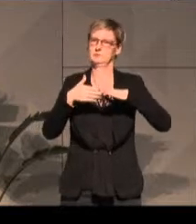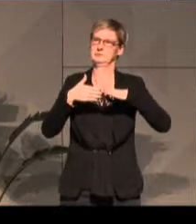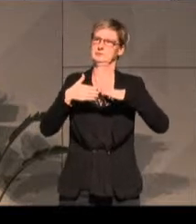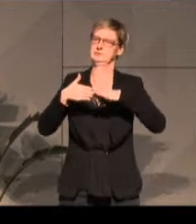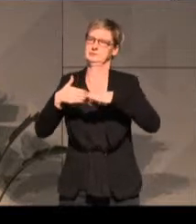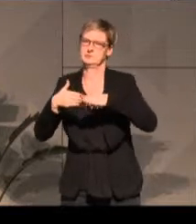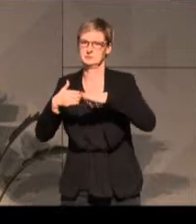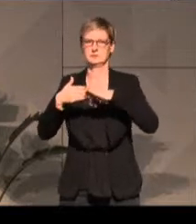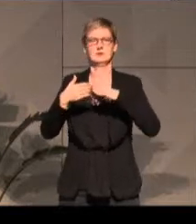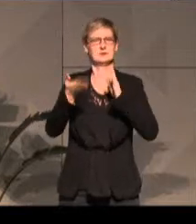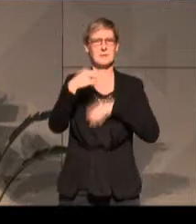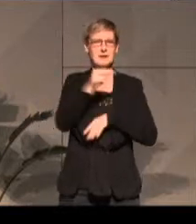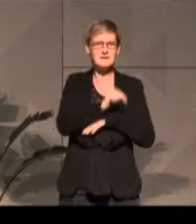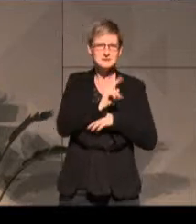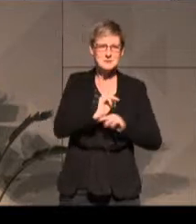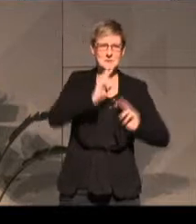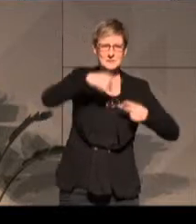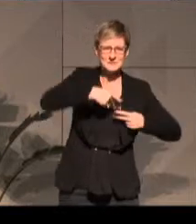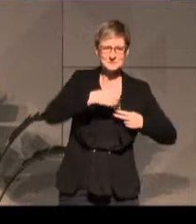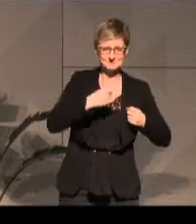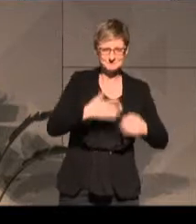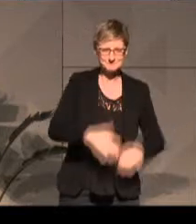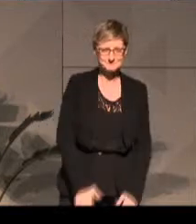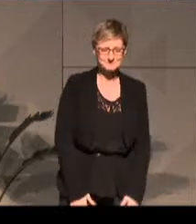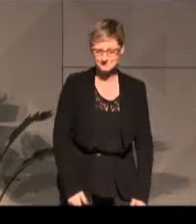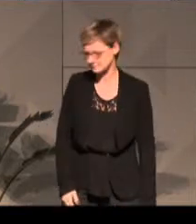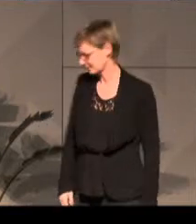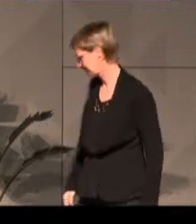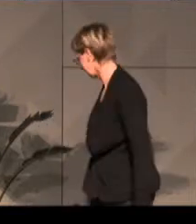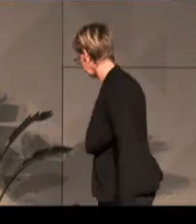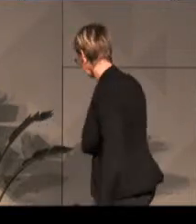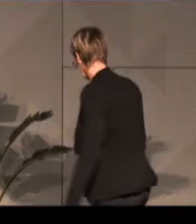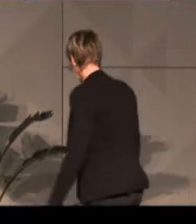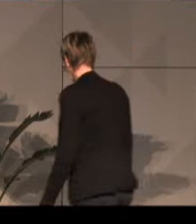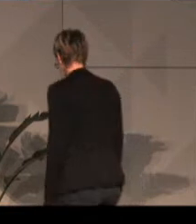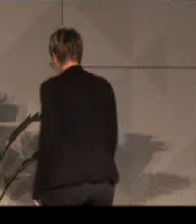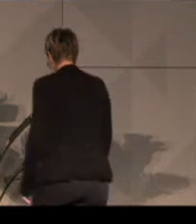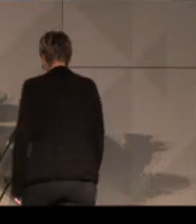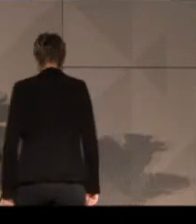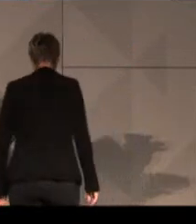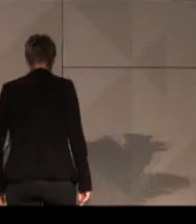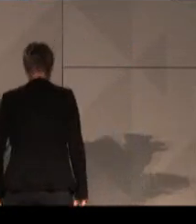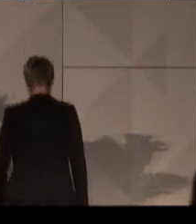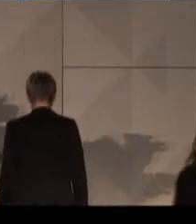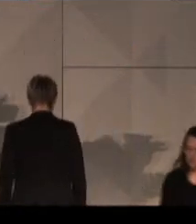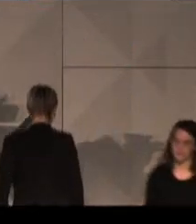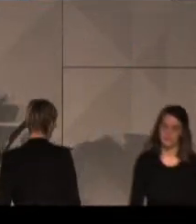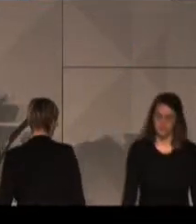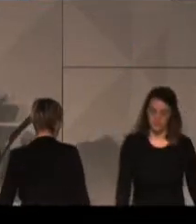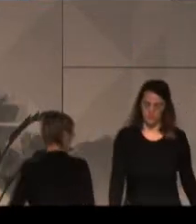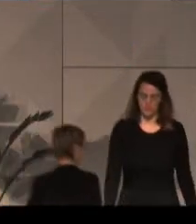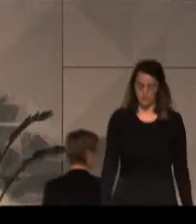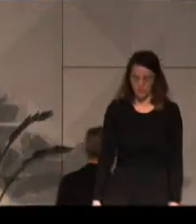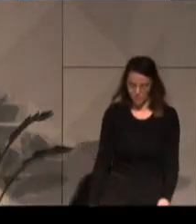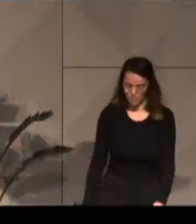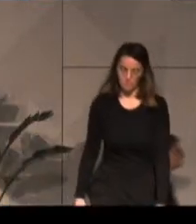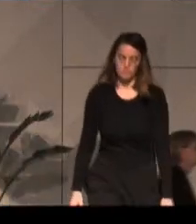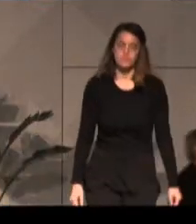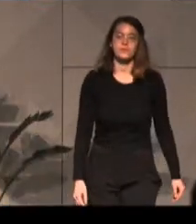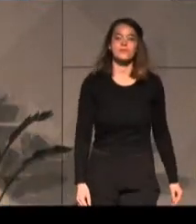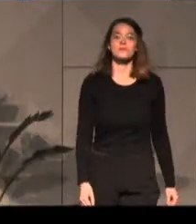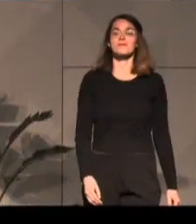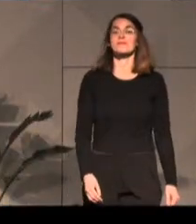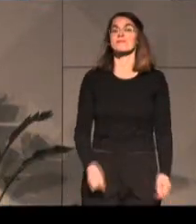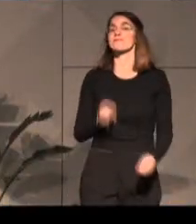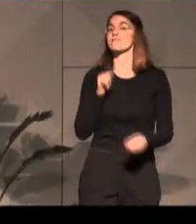in size in summer, we followed the ice, as did Fridtjof Nansen at the time. At